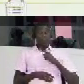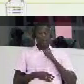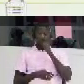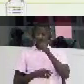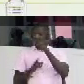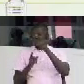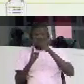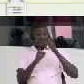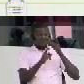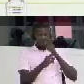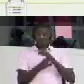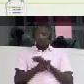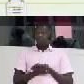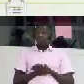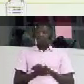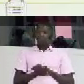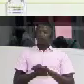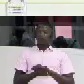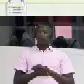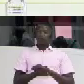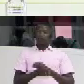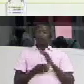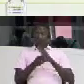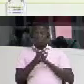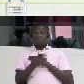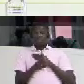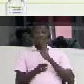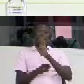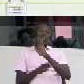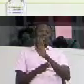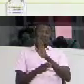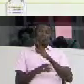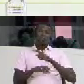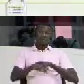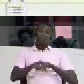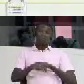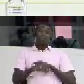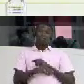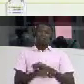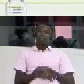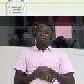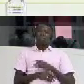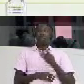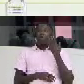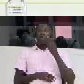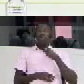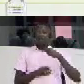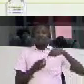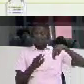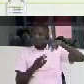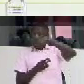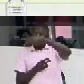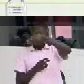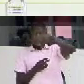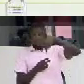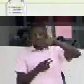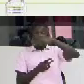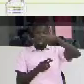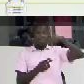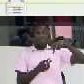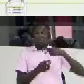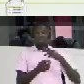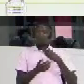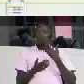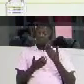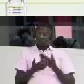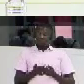at, boobu balaa ñu ko maaga si stage boobu. but before I get to that stage, bu ñu round ba pare léegi ay ji mu ne ma